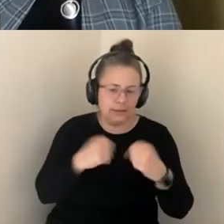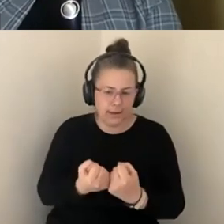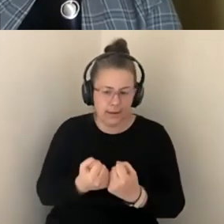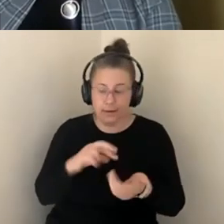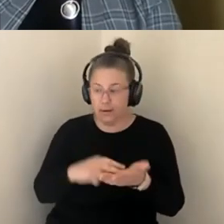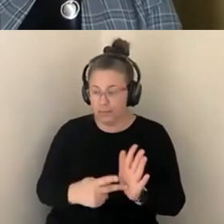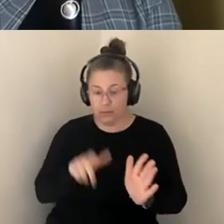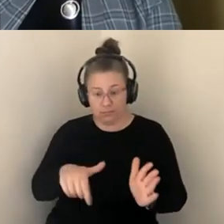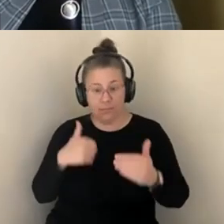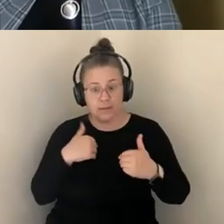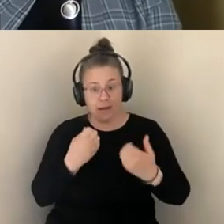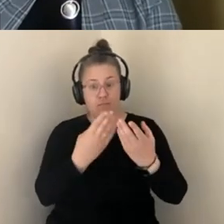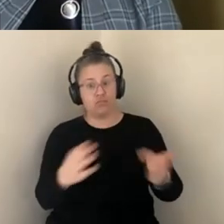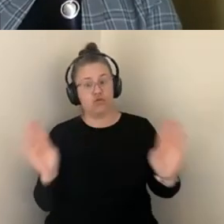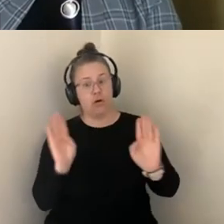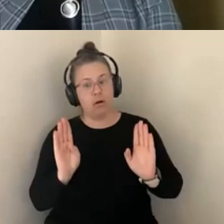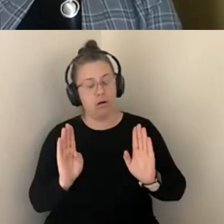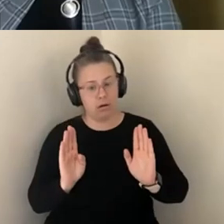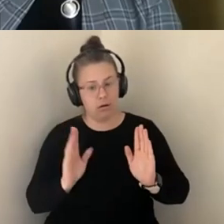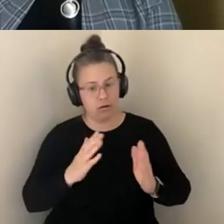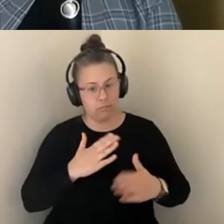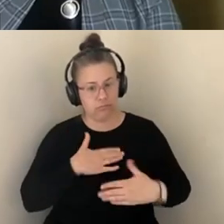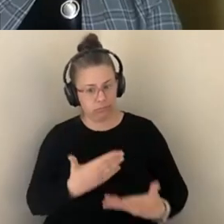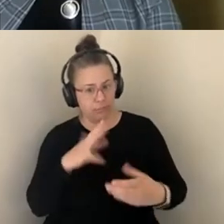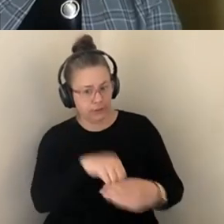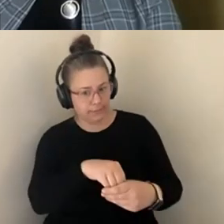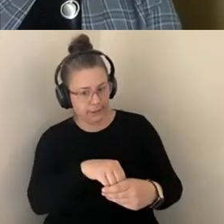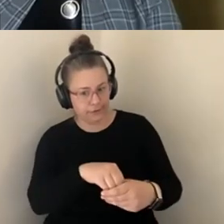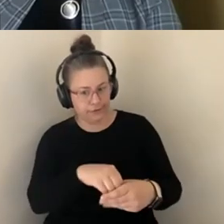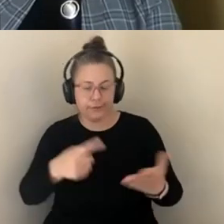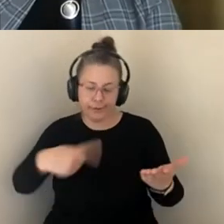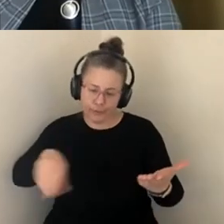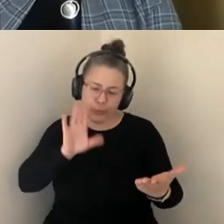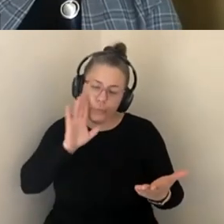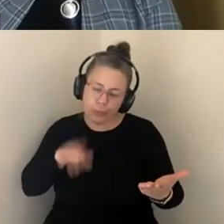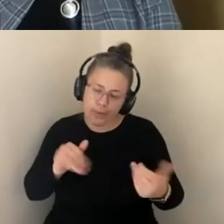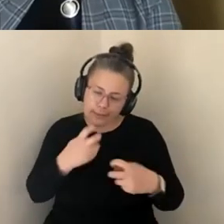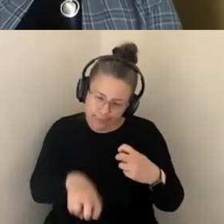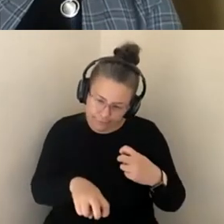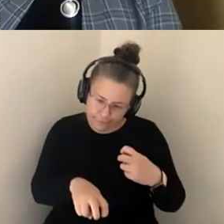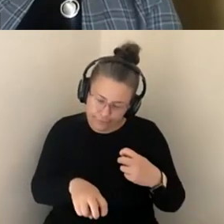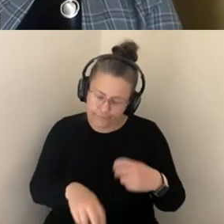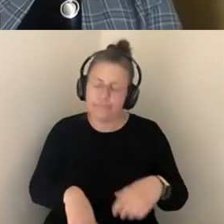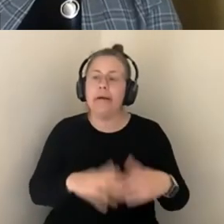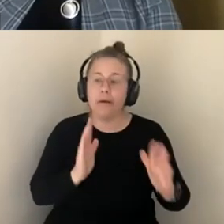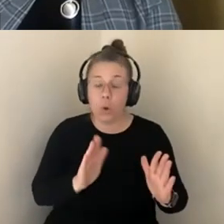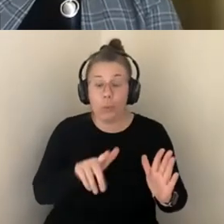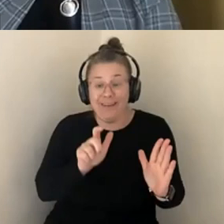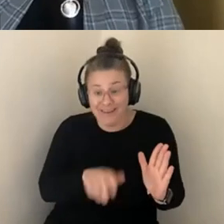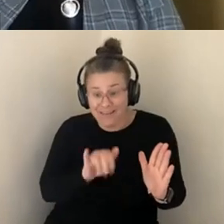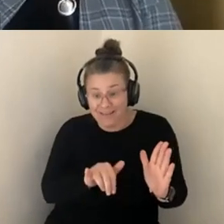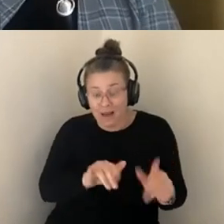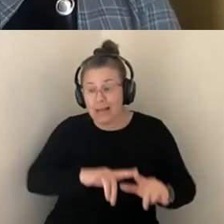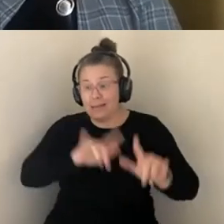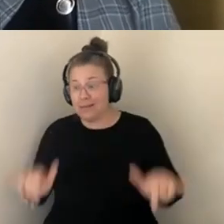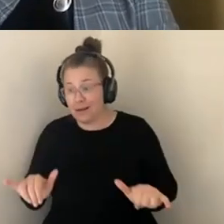as researchers, is very difficult to get. At the same time, when you remove the consent model and you have blanket